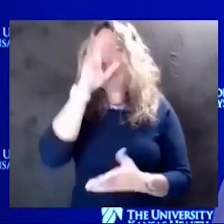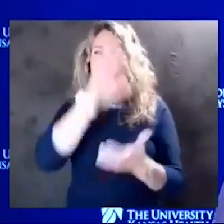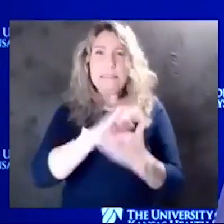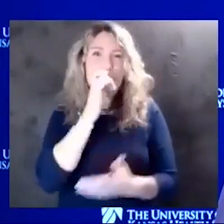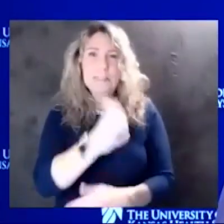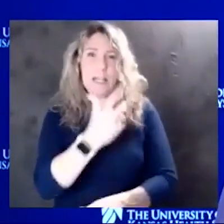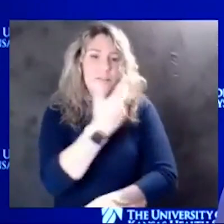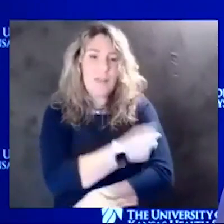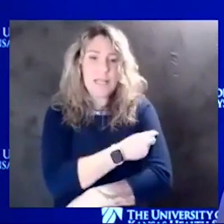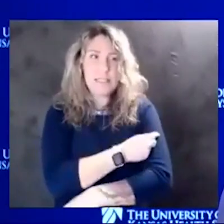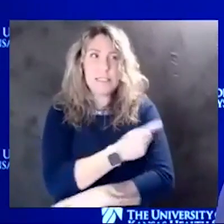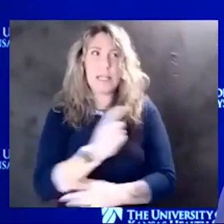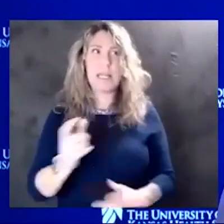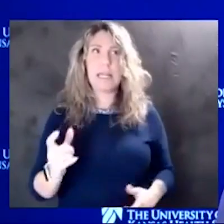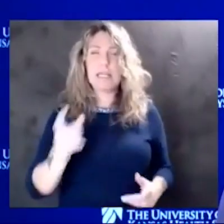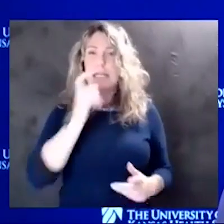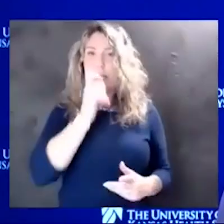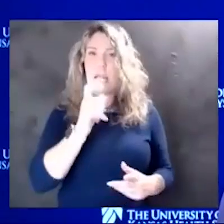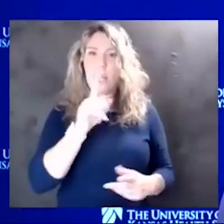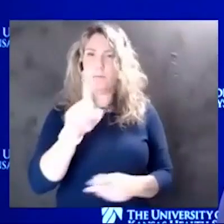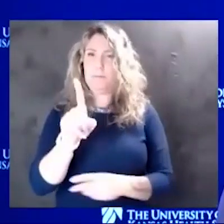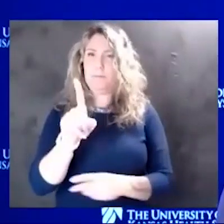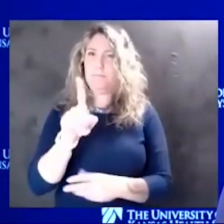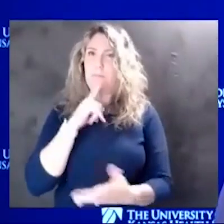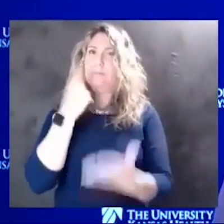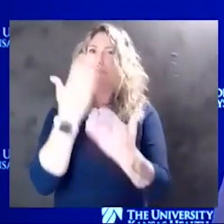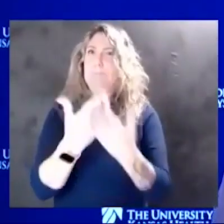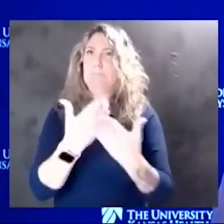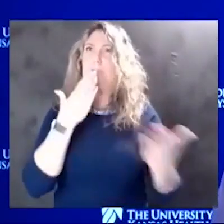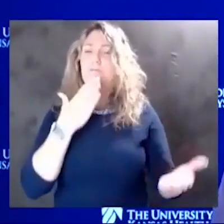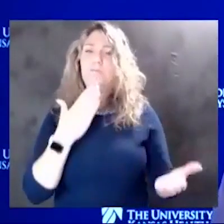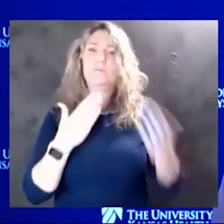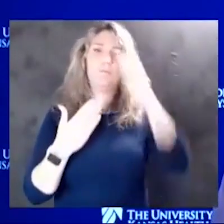that information next to their